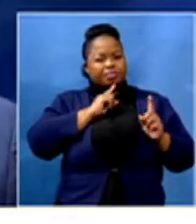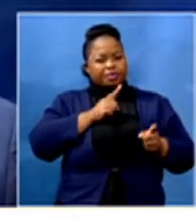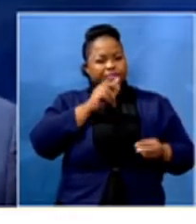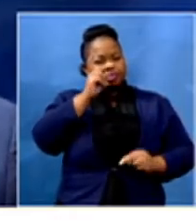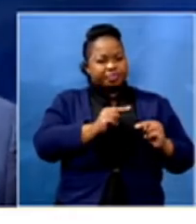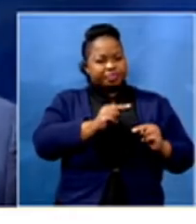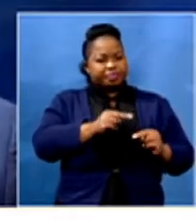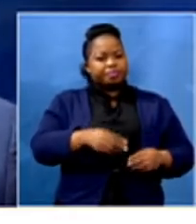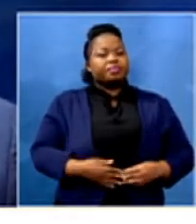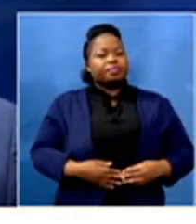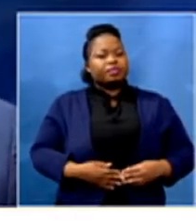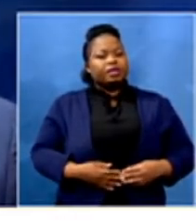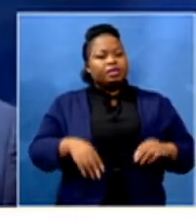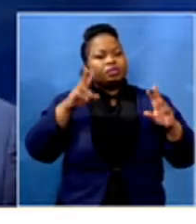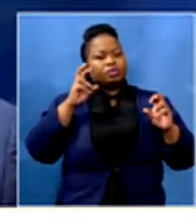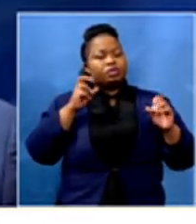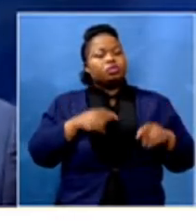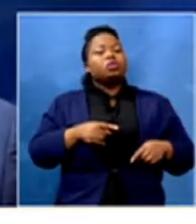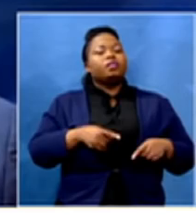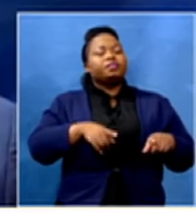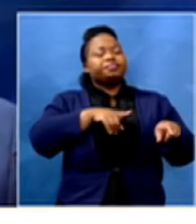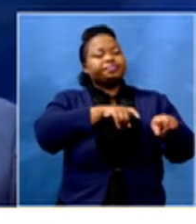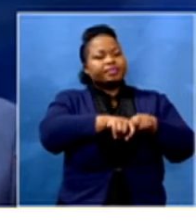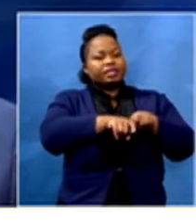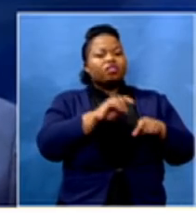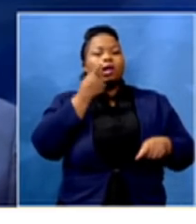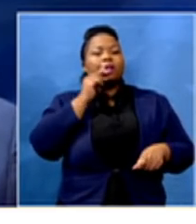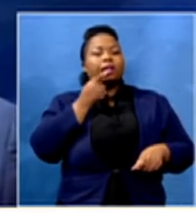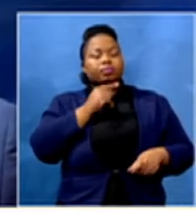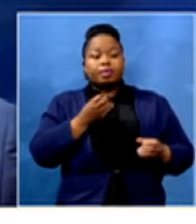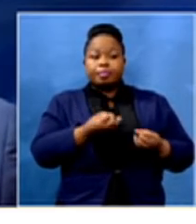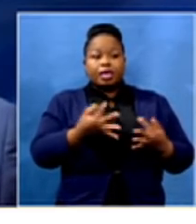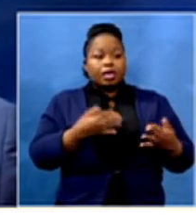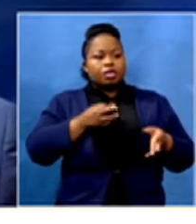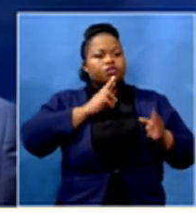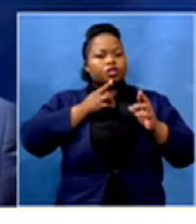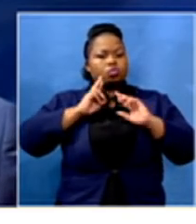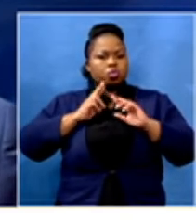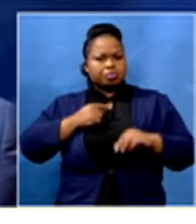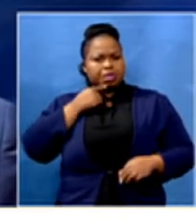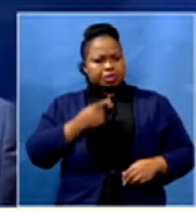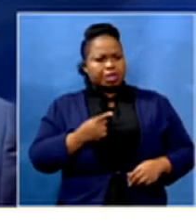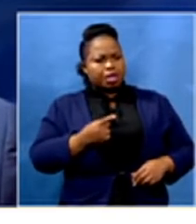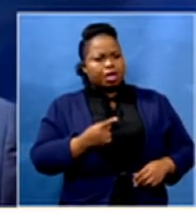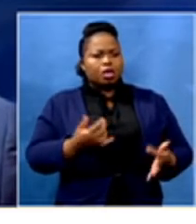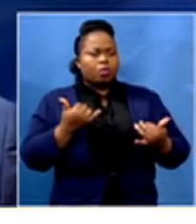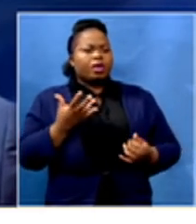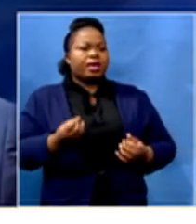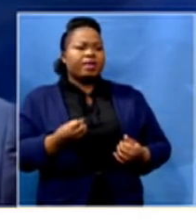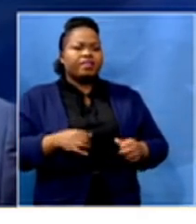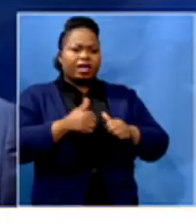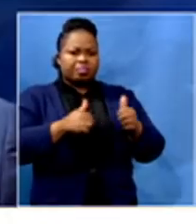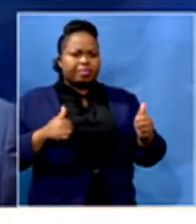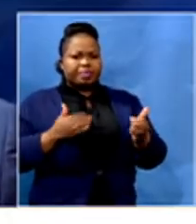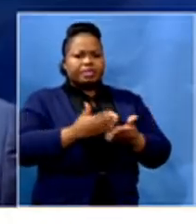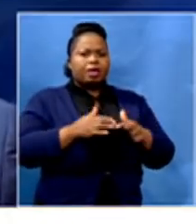short as you can. The issue of testing. Okay. And there were a lot of reports coming out saying that we have a massive backlog, and I'm going to